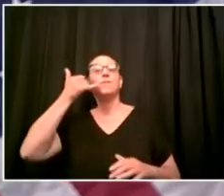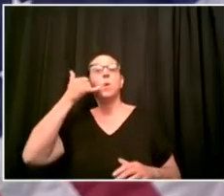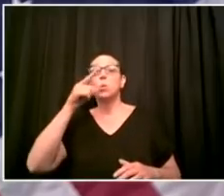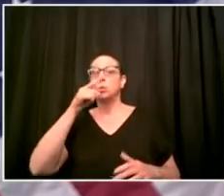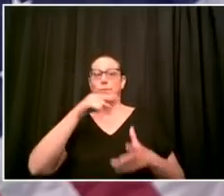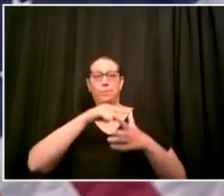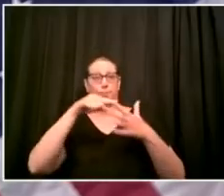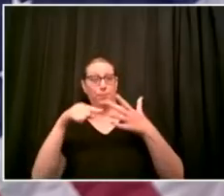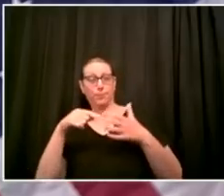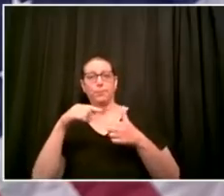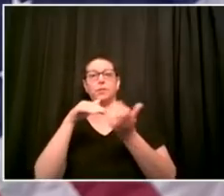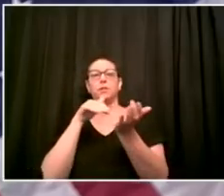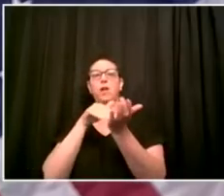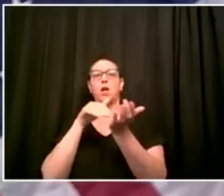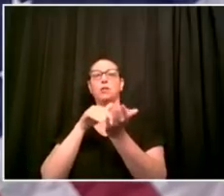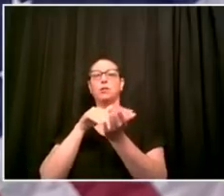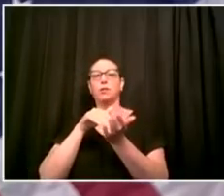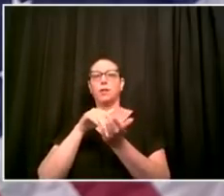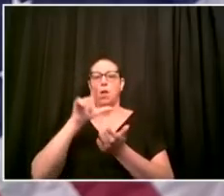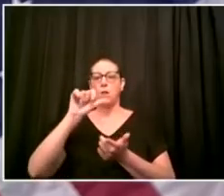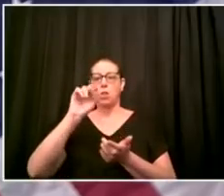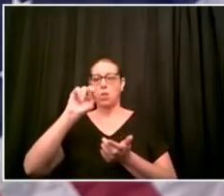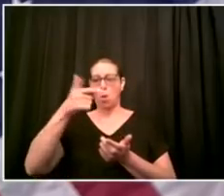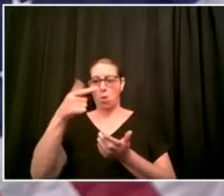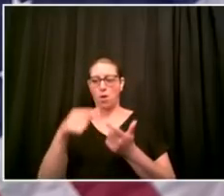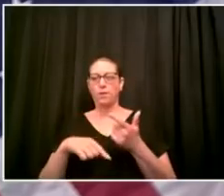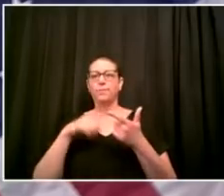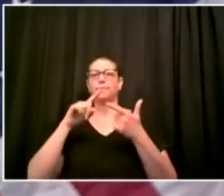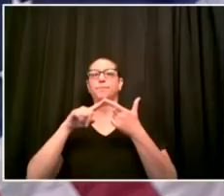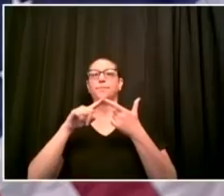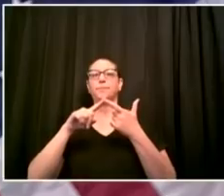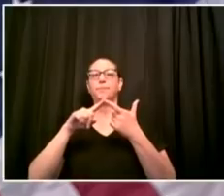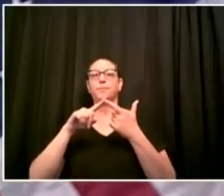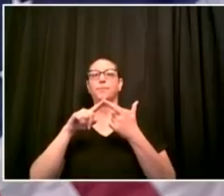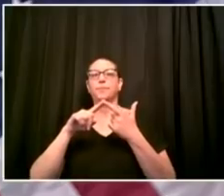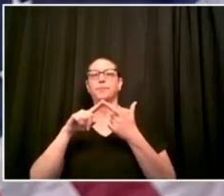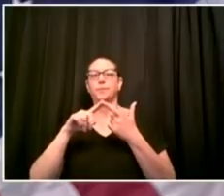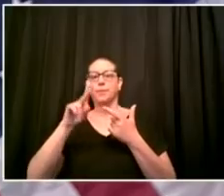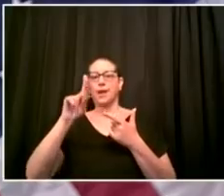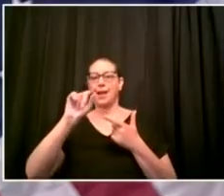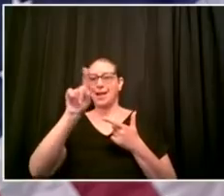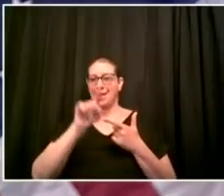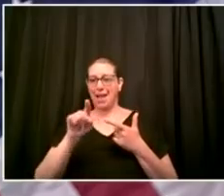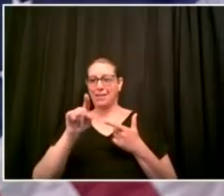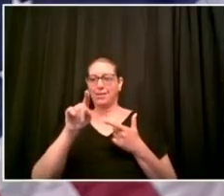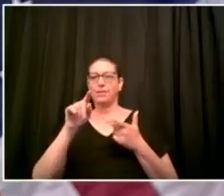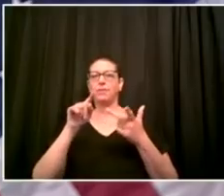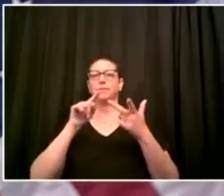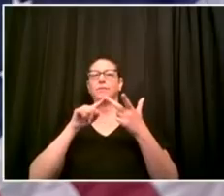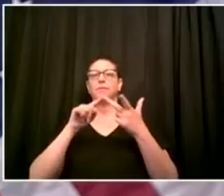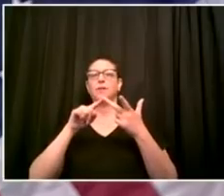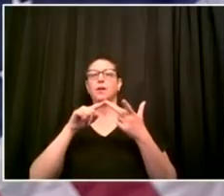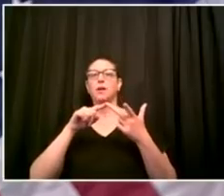and Dr. Katz and Commissioner Silver on the phone. And the first question goes to Al from 1010 Wins. Al?